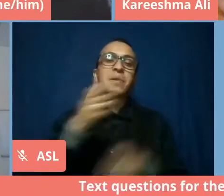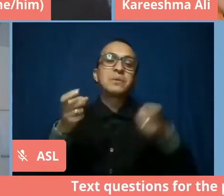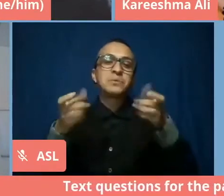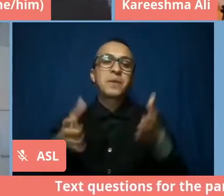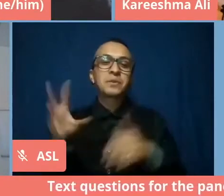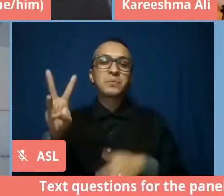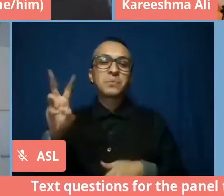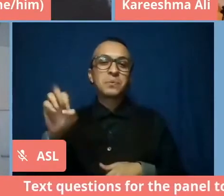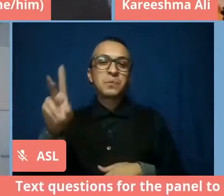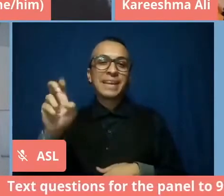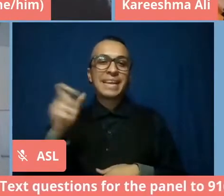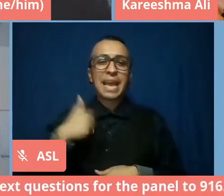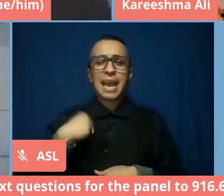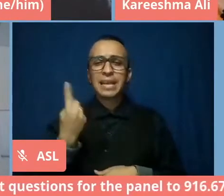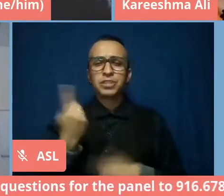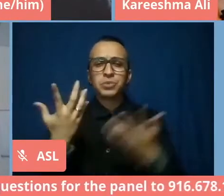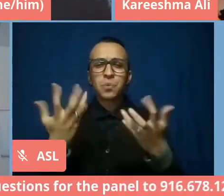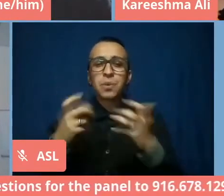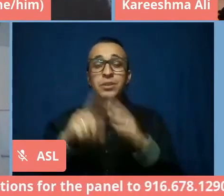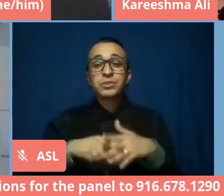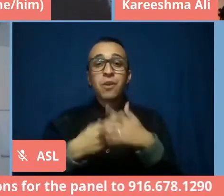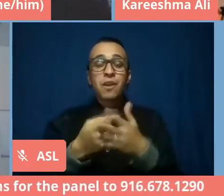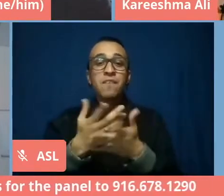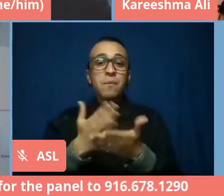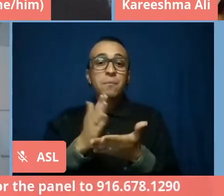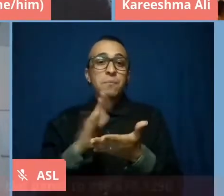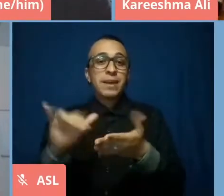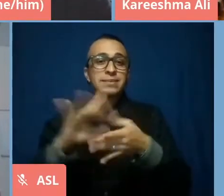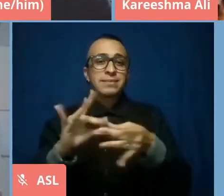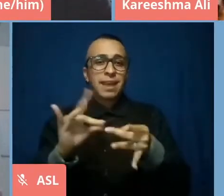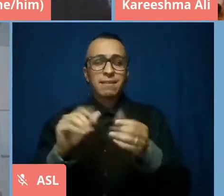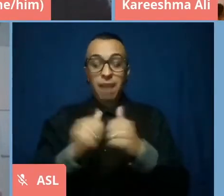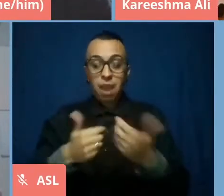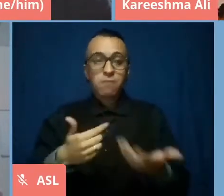just want to start by saying how lucky I feel